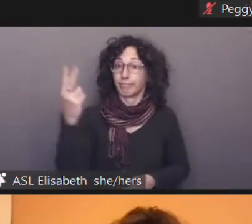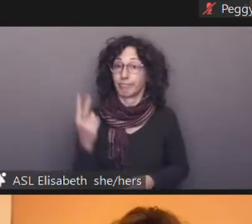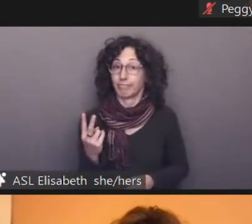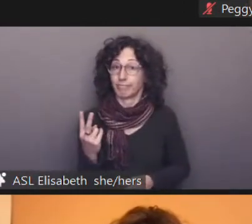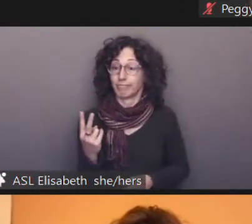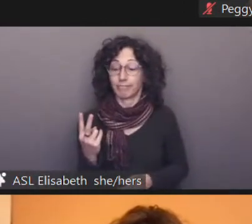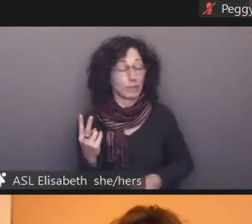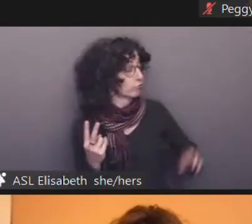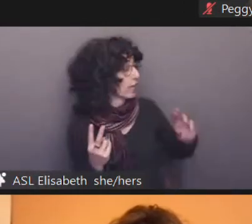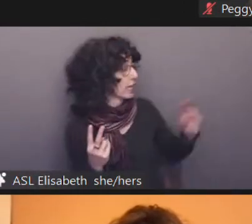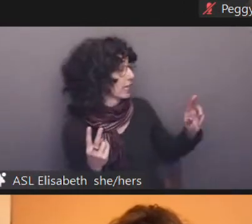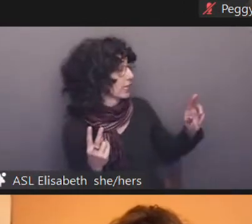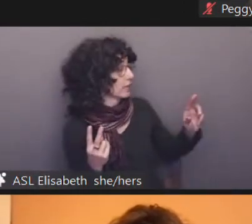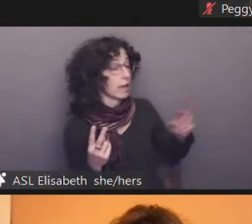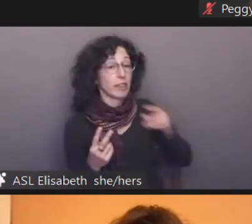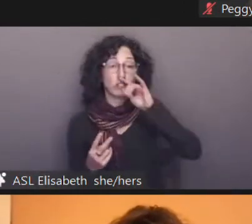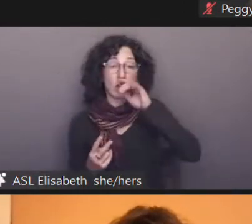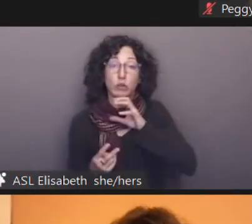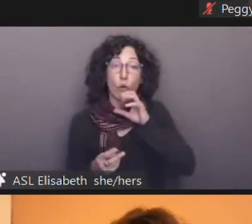opinion and they say no.